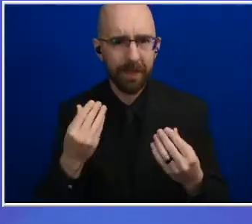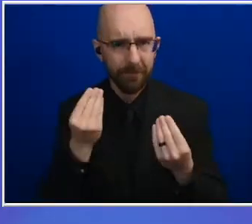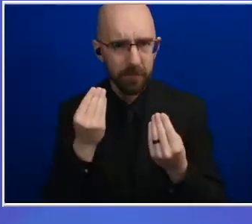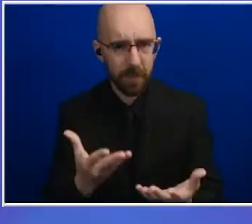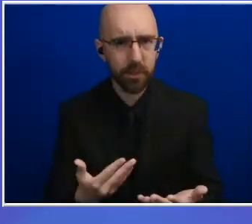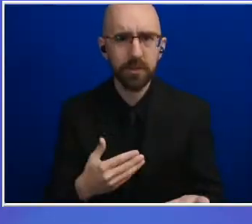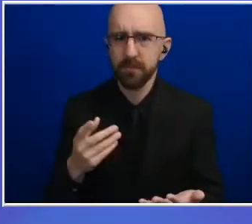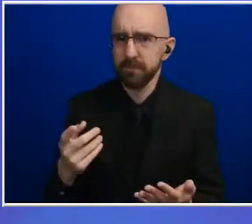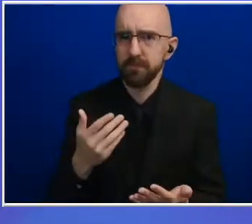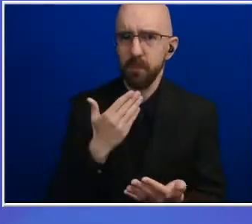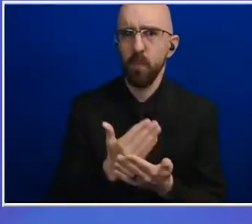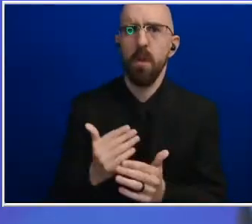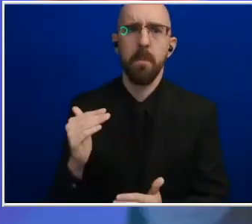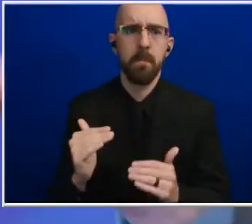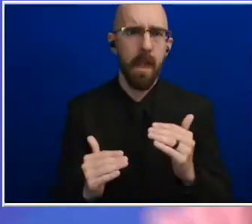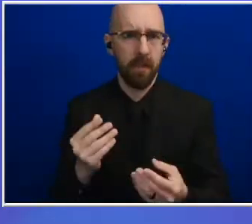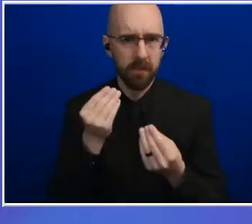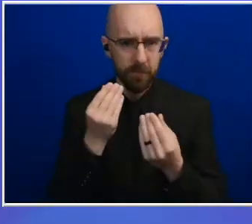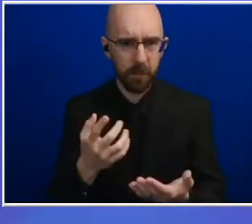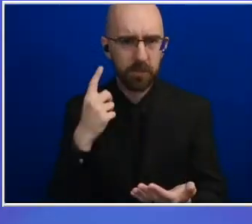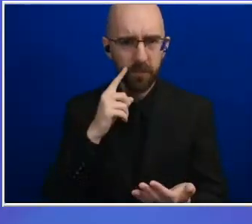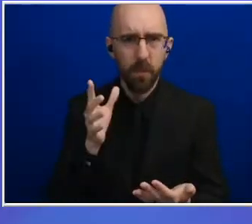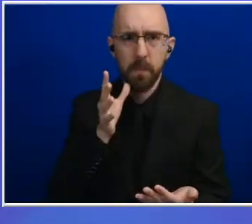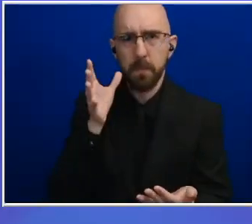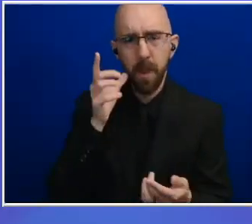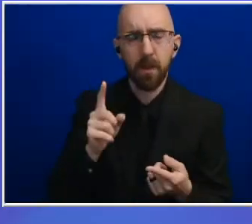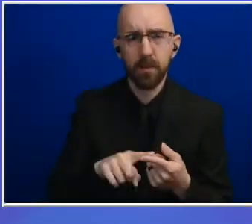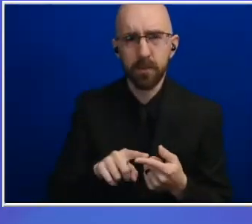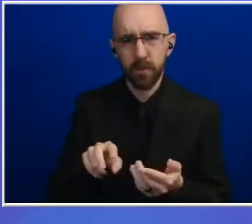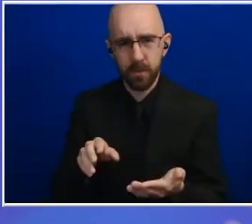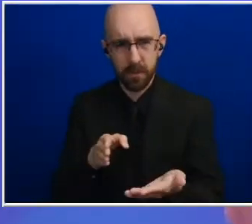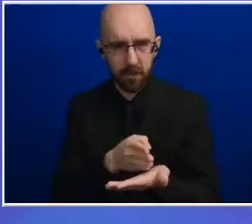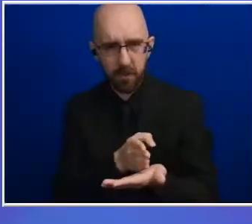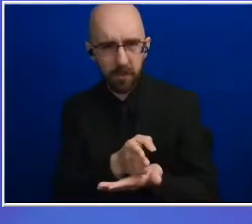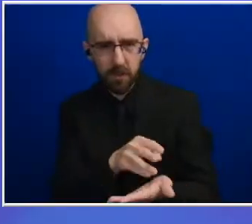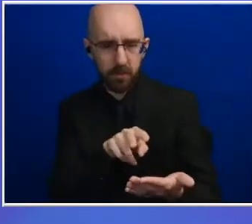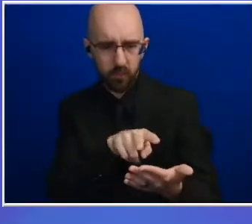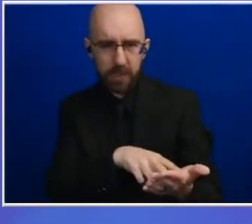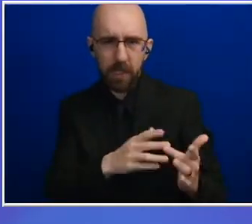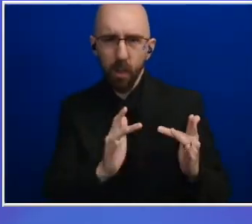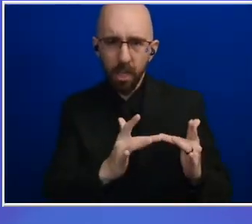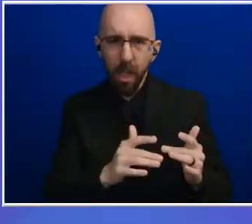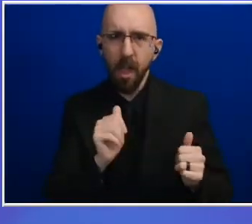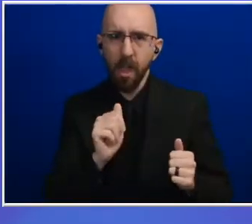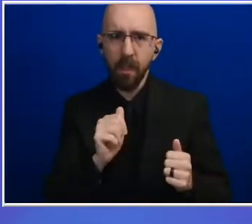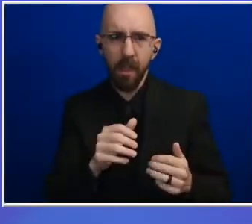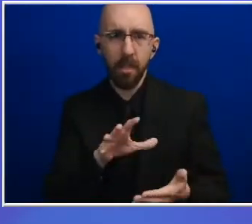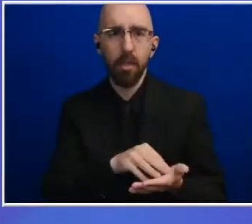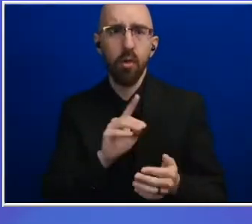well-balanced information for parents to go through online and learn about. And then many